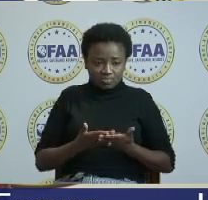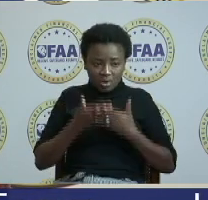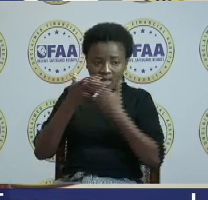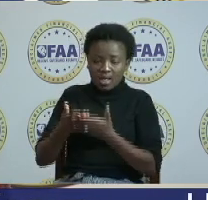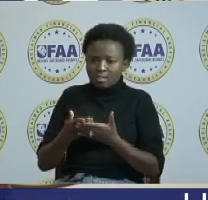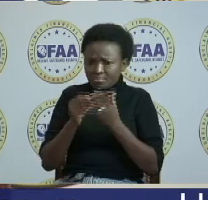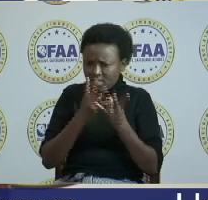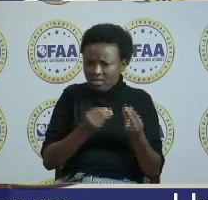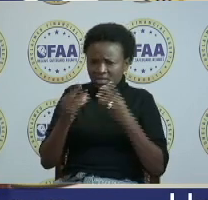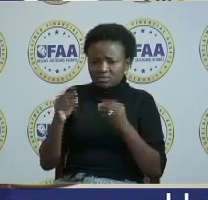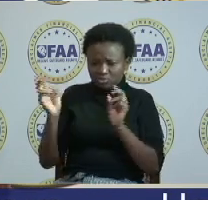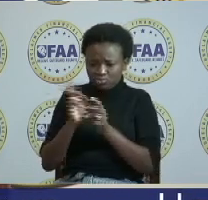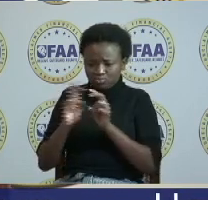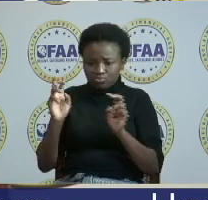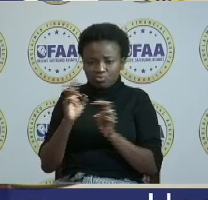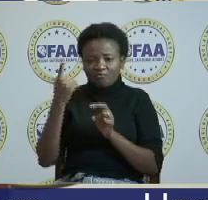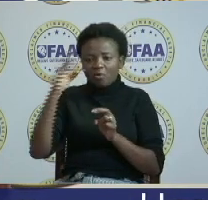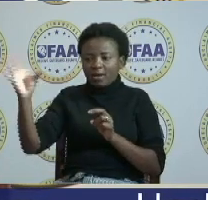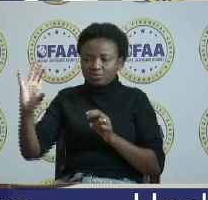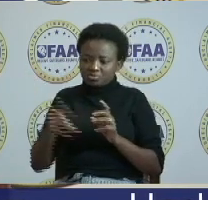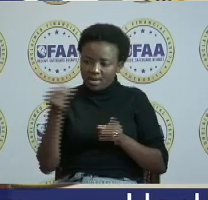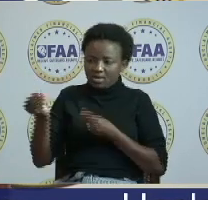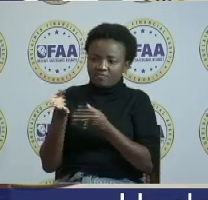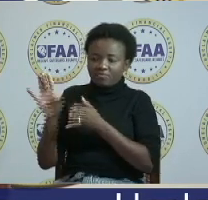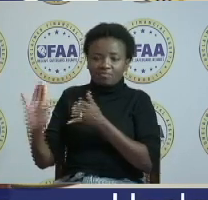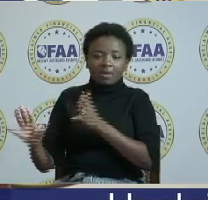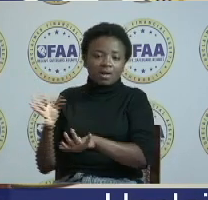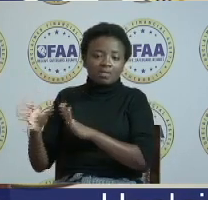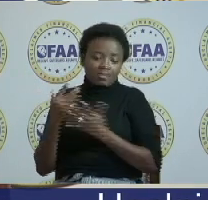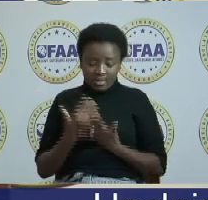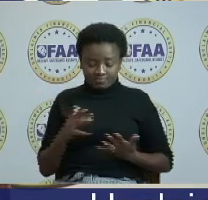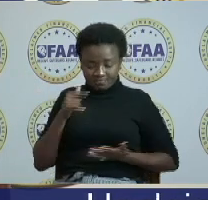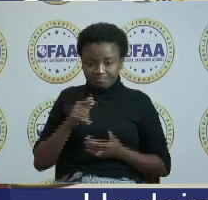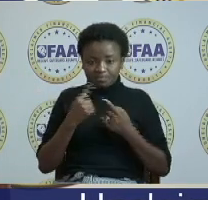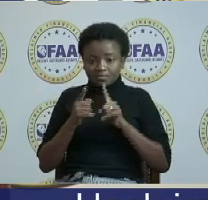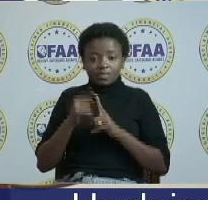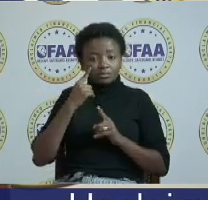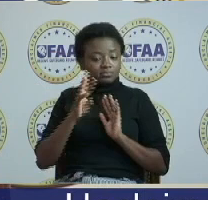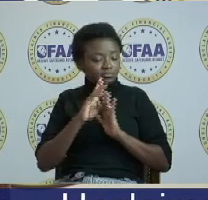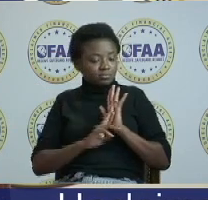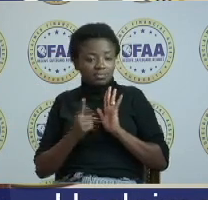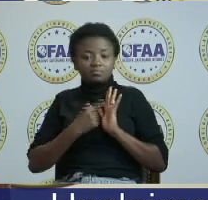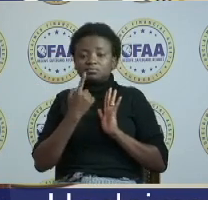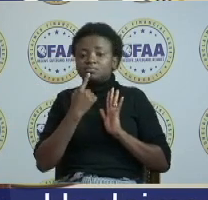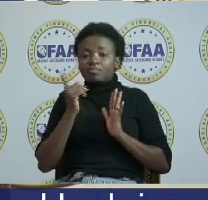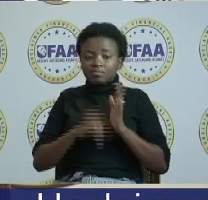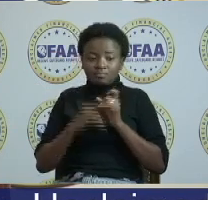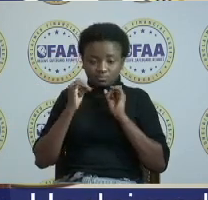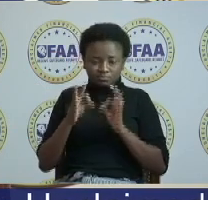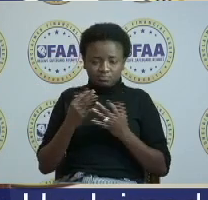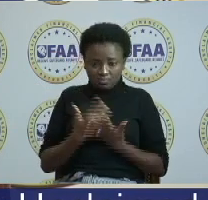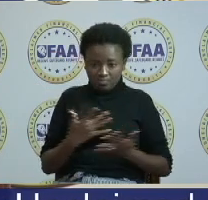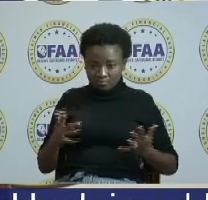of reunification of these assets. And when you look at, again, the regulations, it provides that once the assets